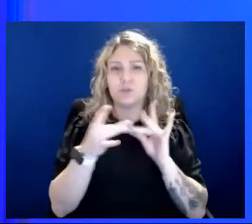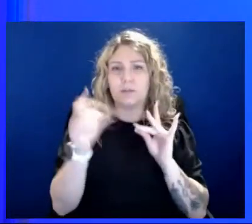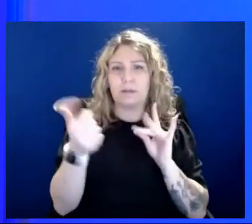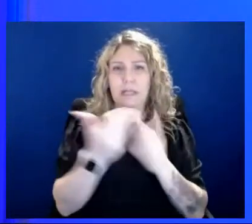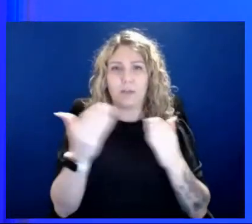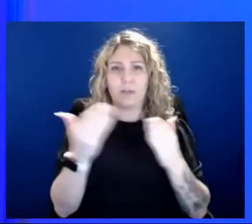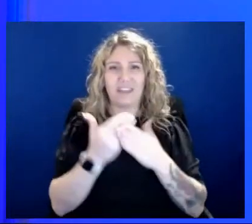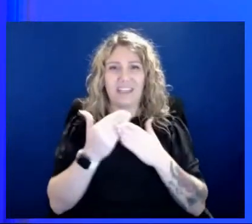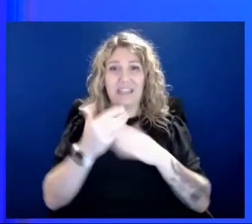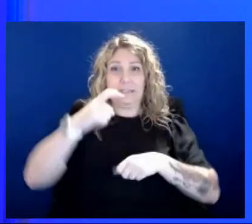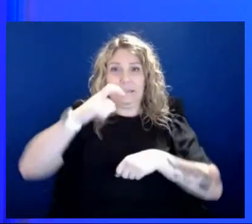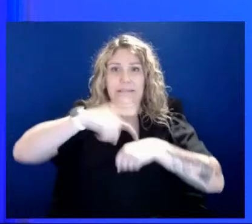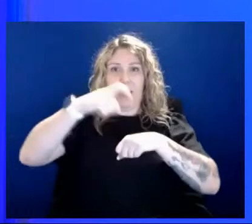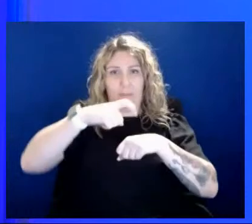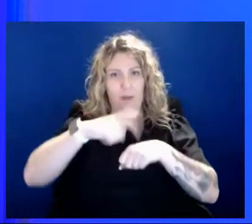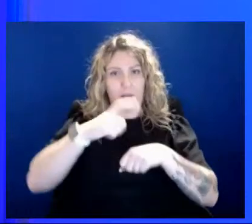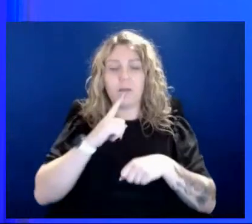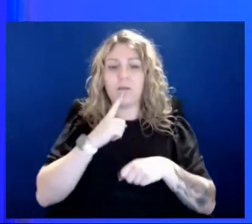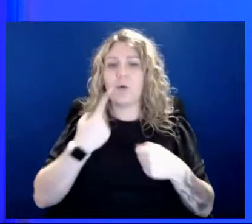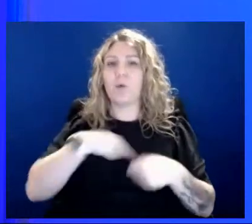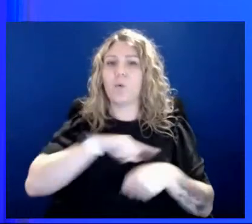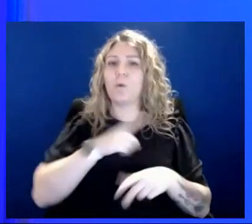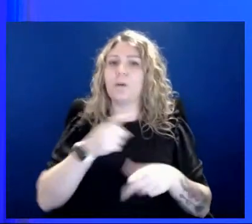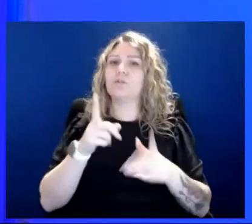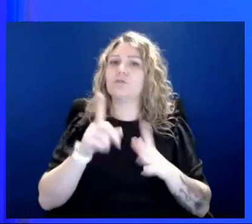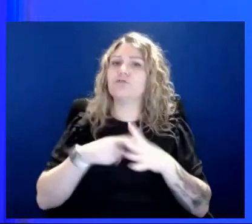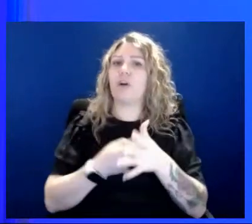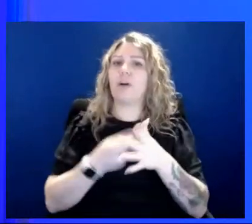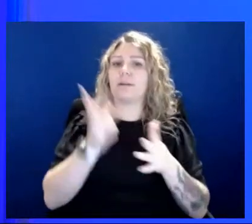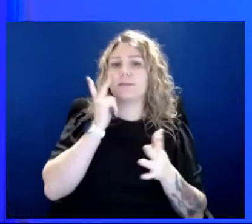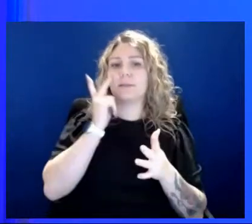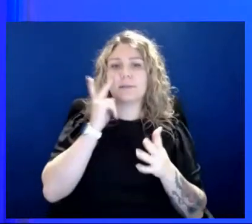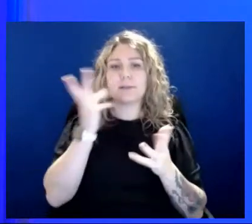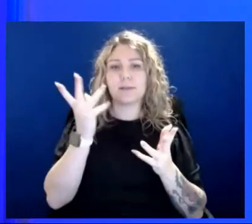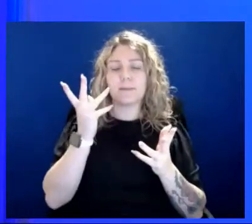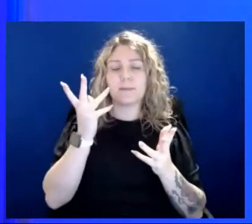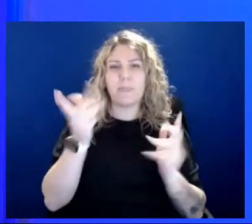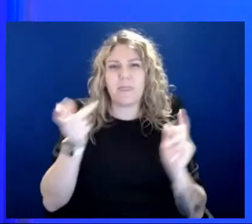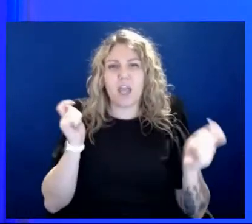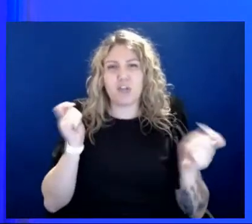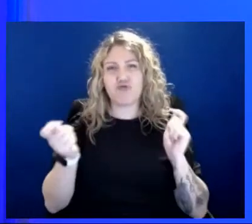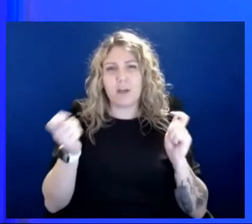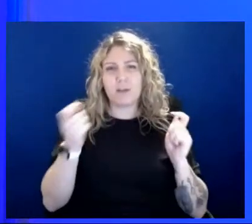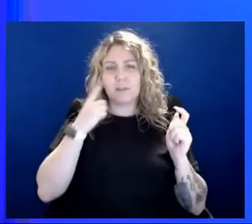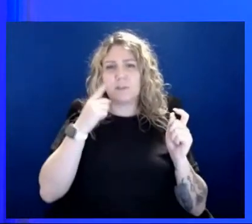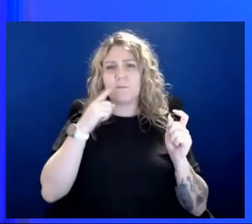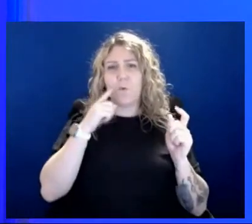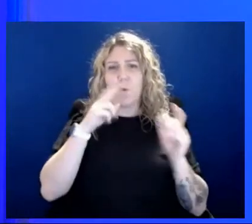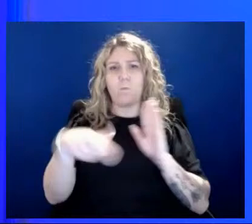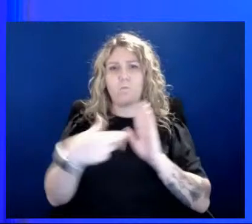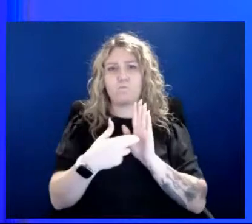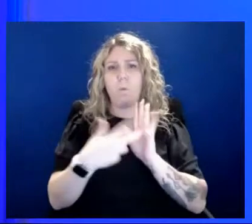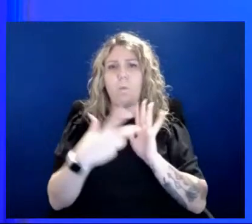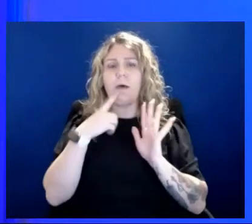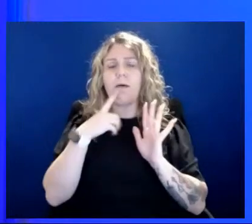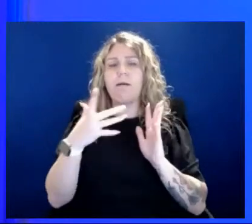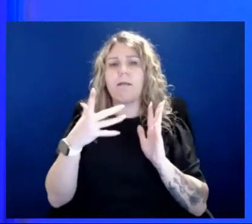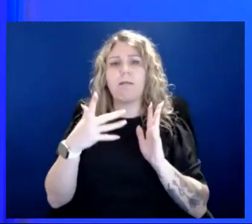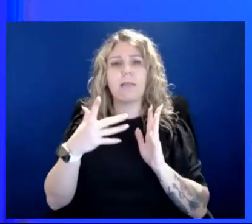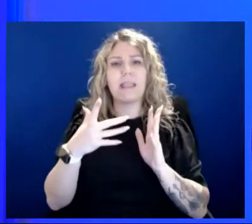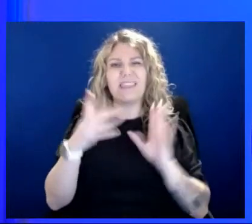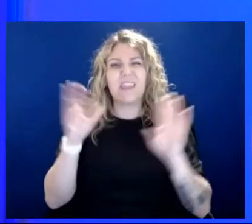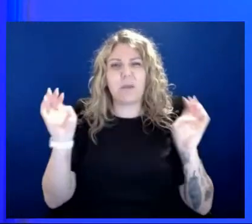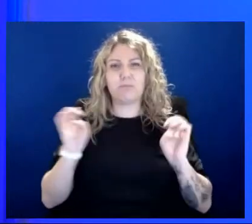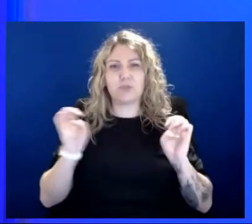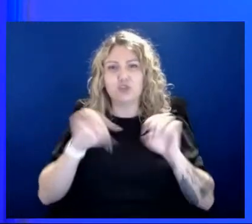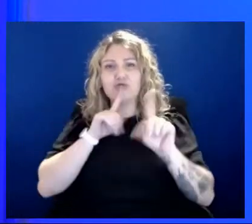timely. So as we're starting to see some of the adjustment and the rollback of some of the emergency response that we